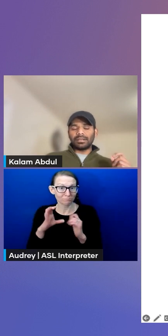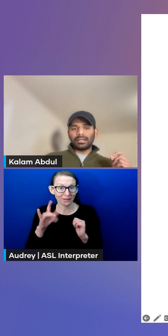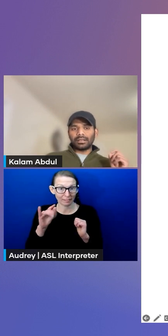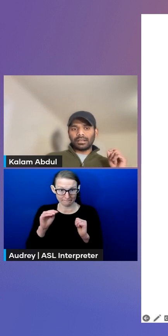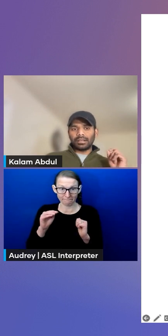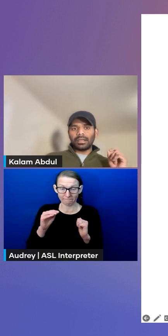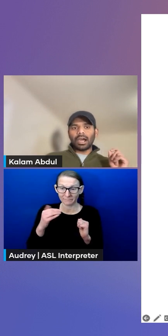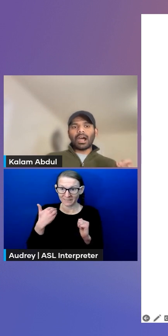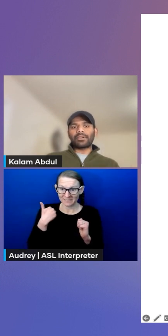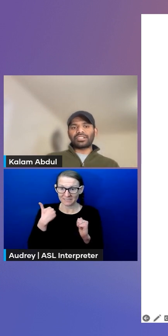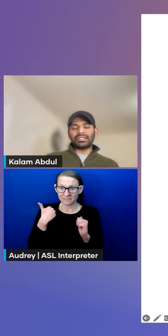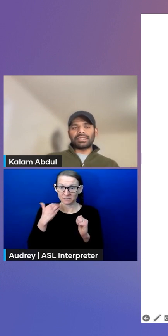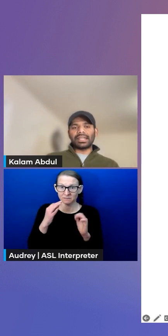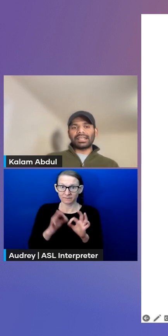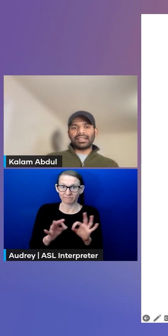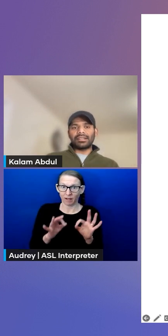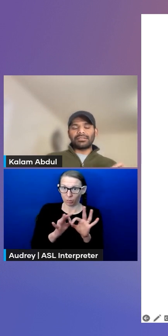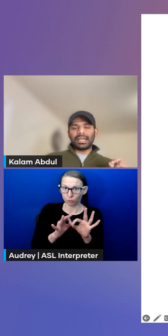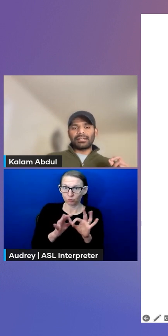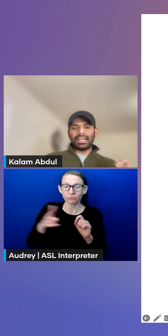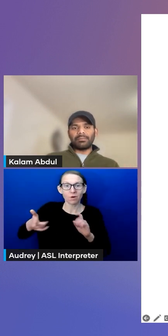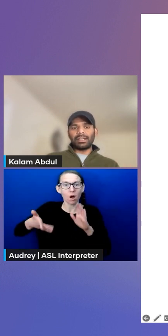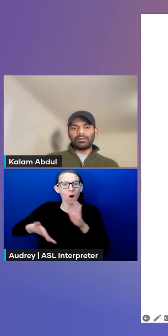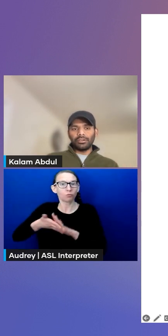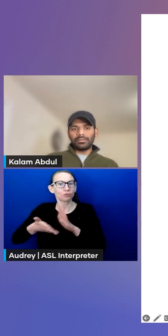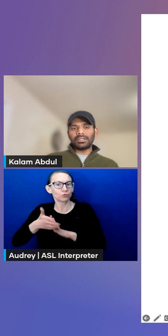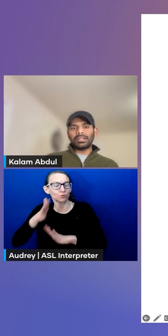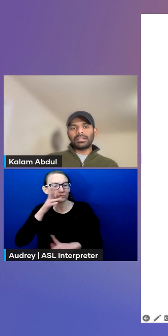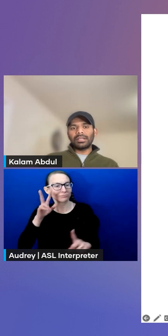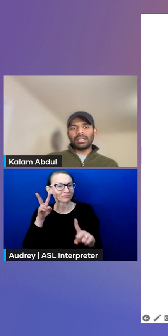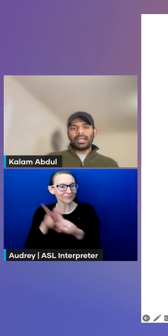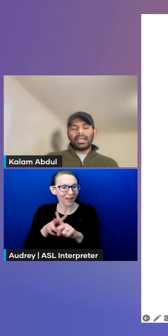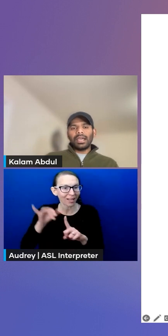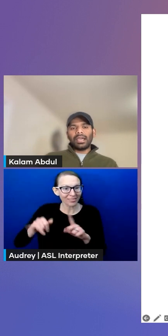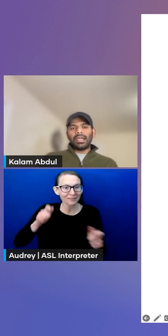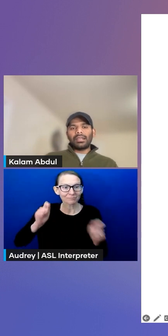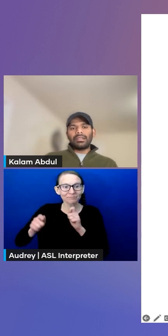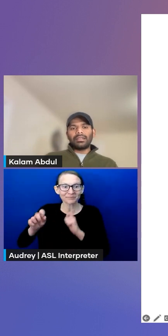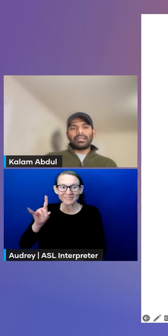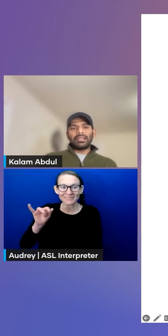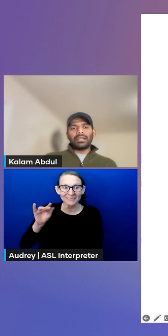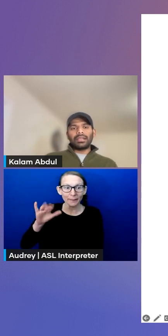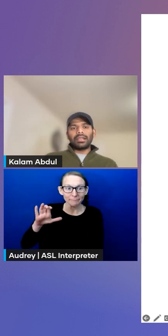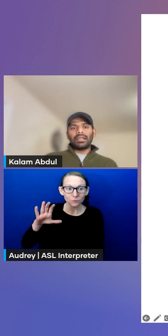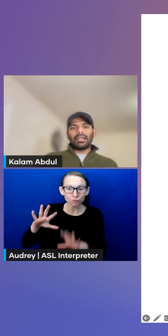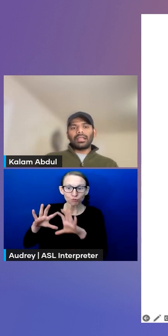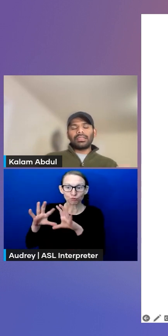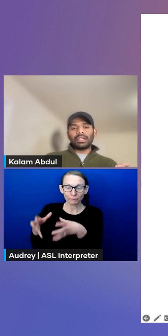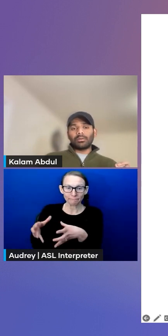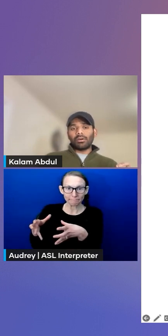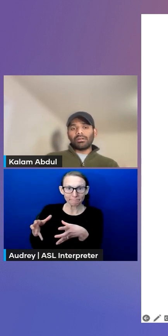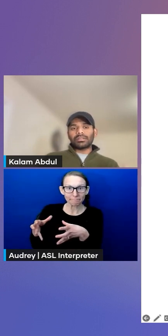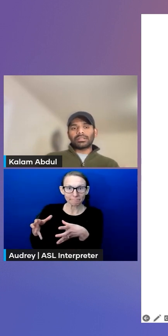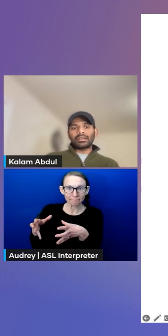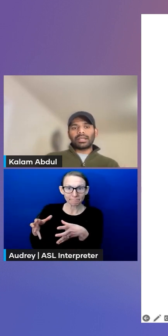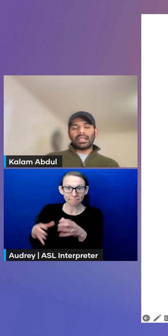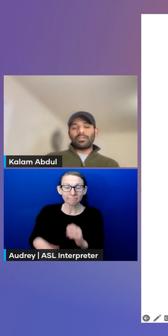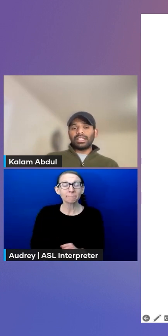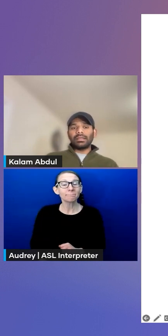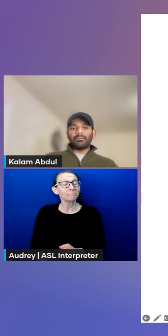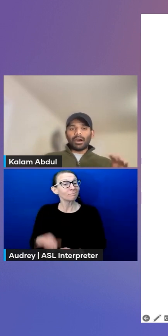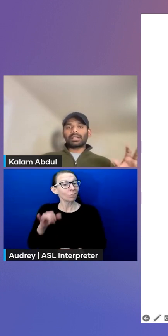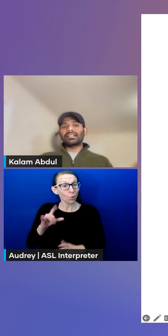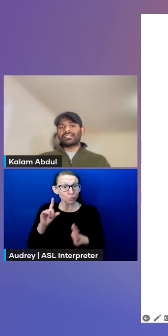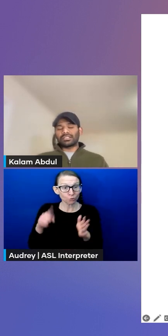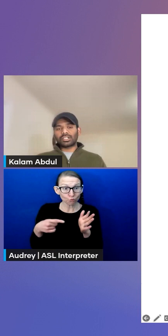value operations, they get assigned to that dynamic groups and their roles. And